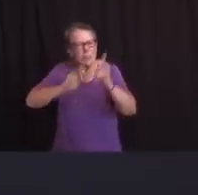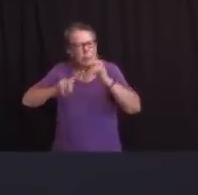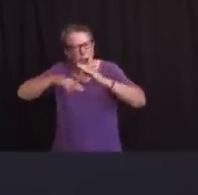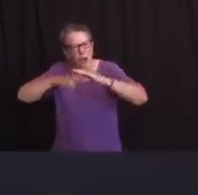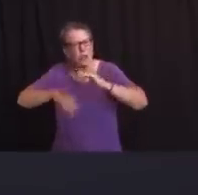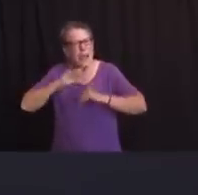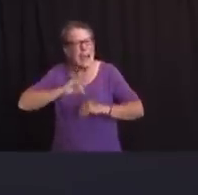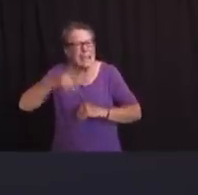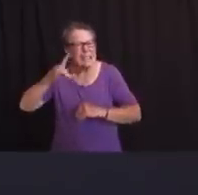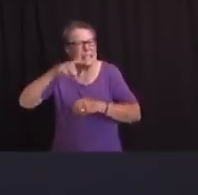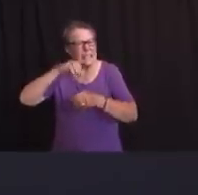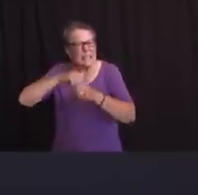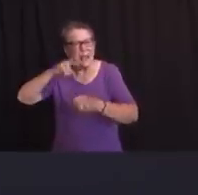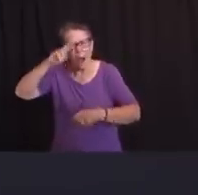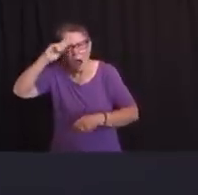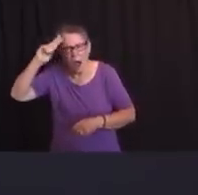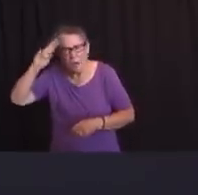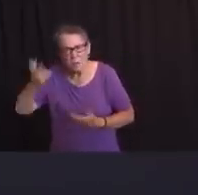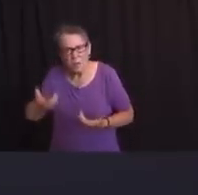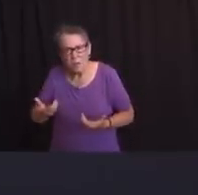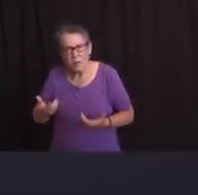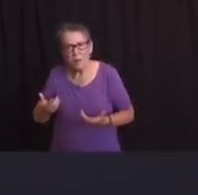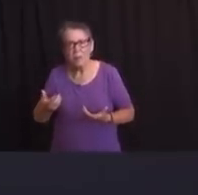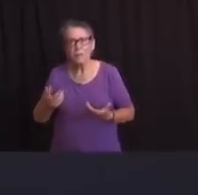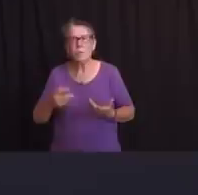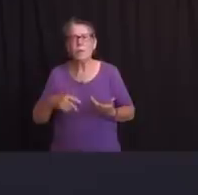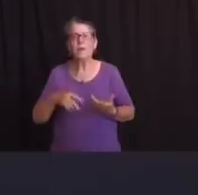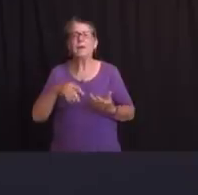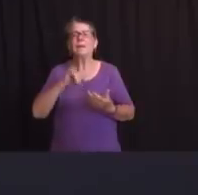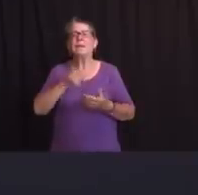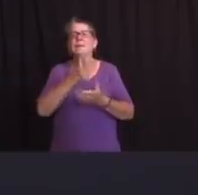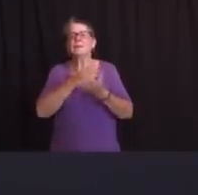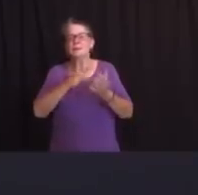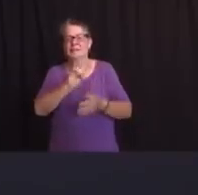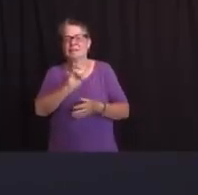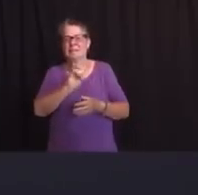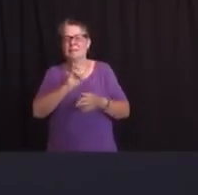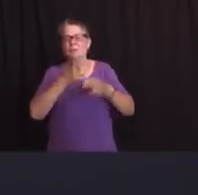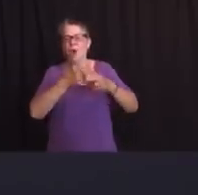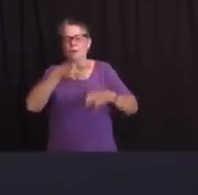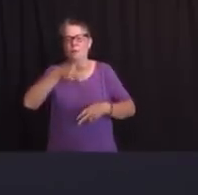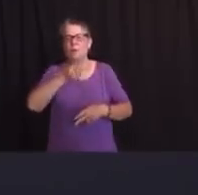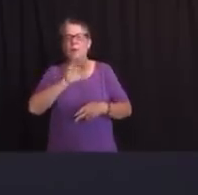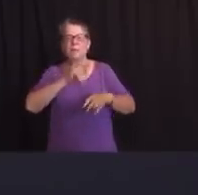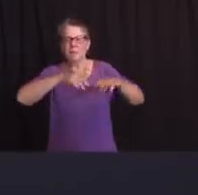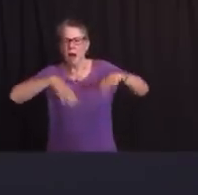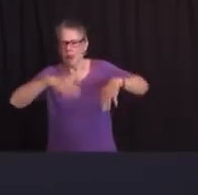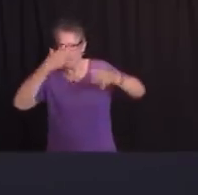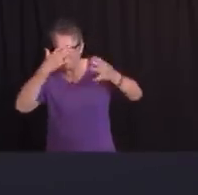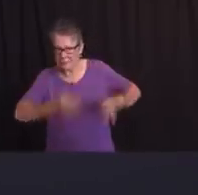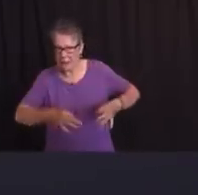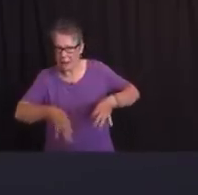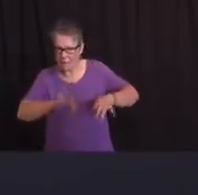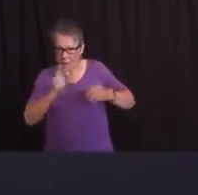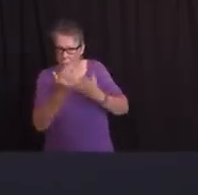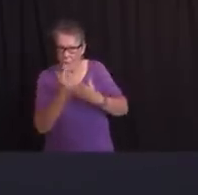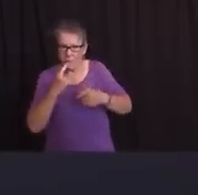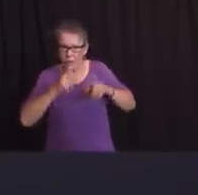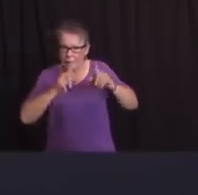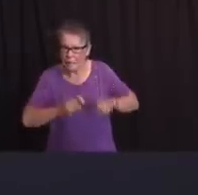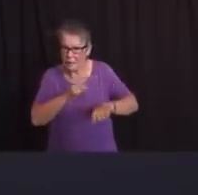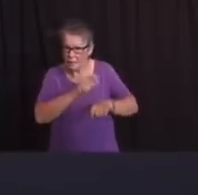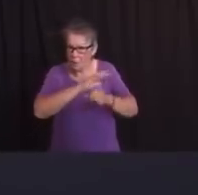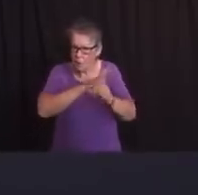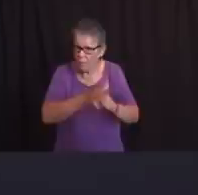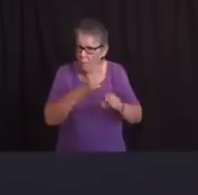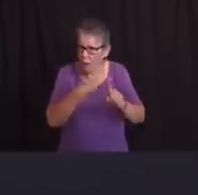6 are persons under investigation. The trend is also affecting our long-term care facilities, which, as